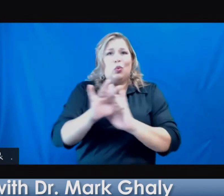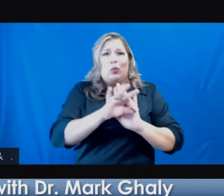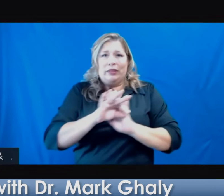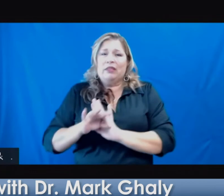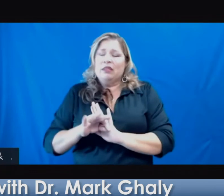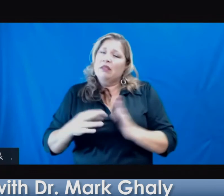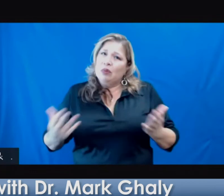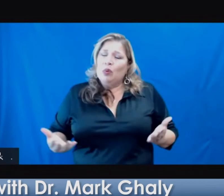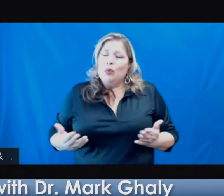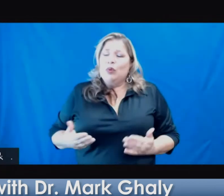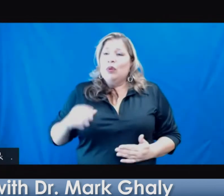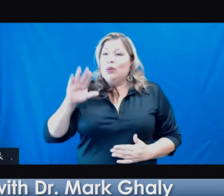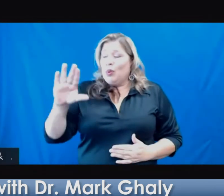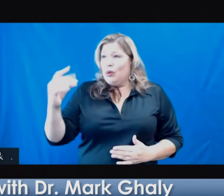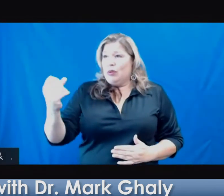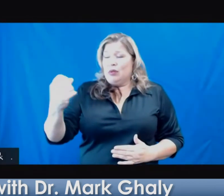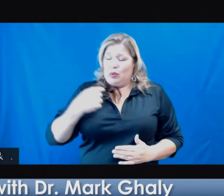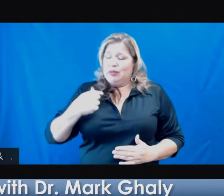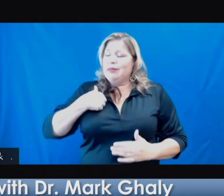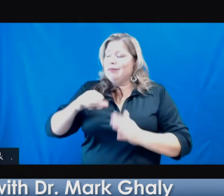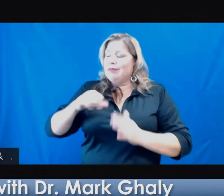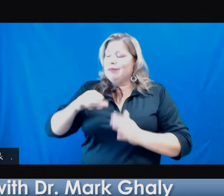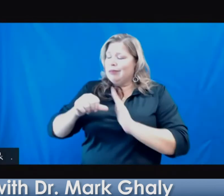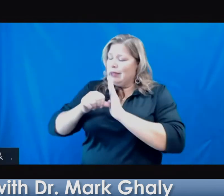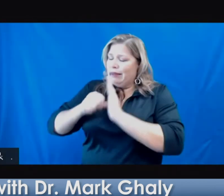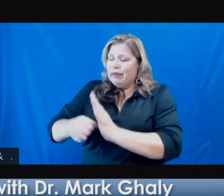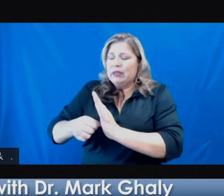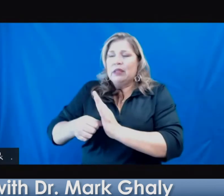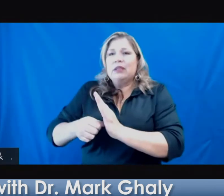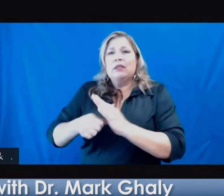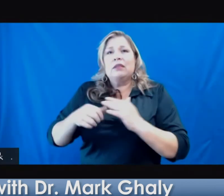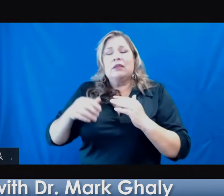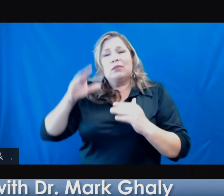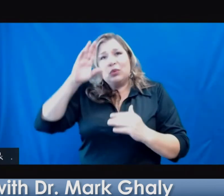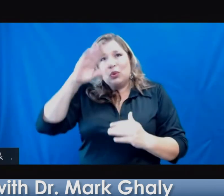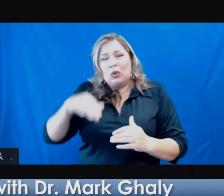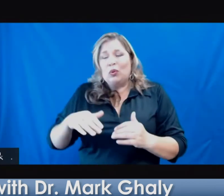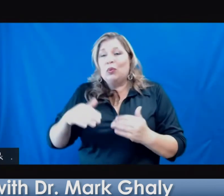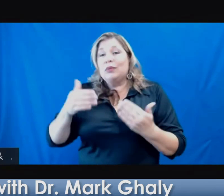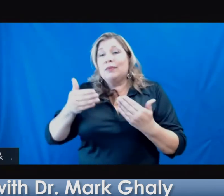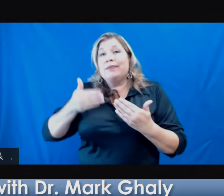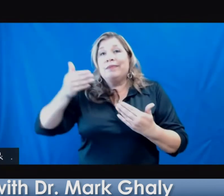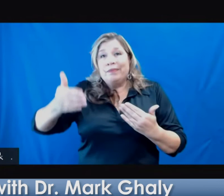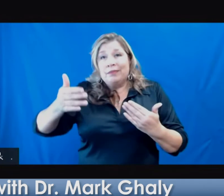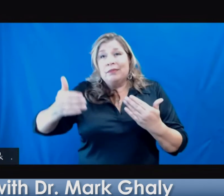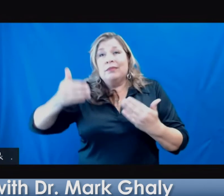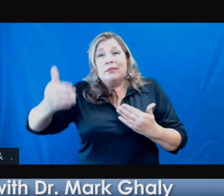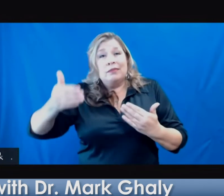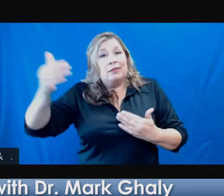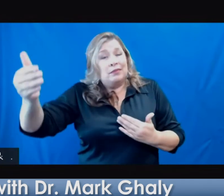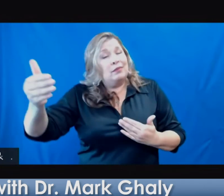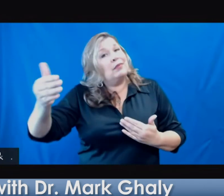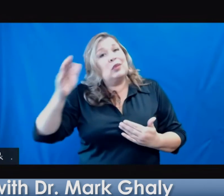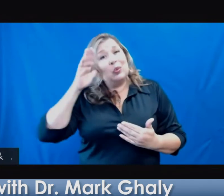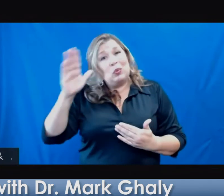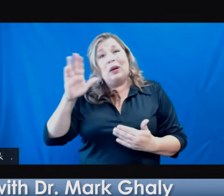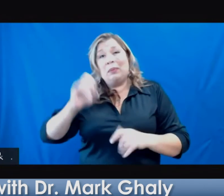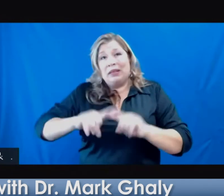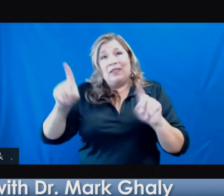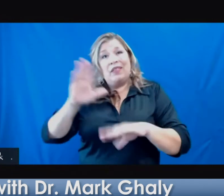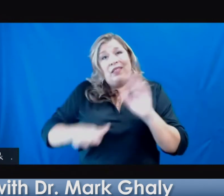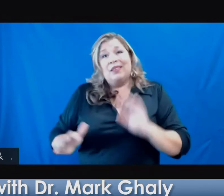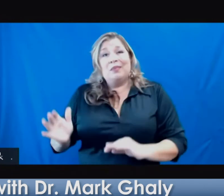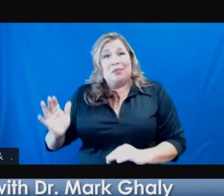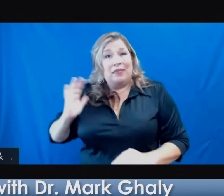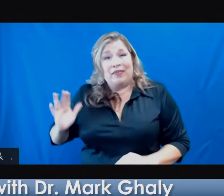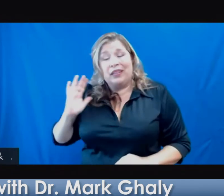use your question to emphasize that in many ways, the days and weeks to come will be different than years past.